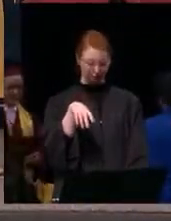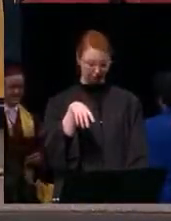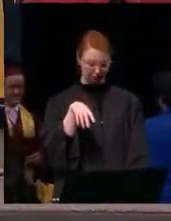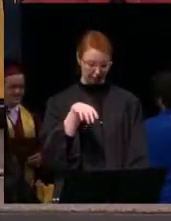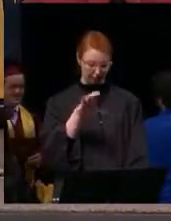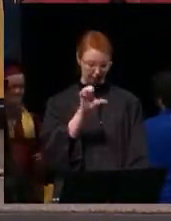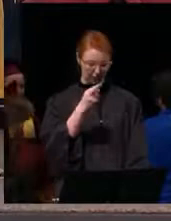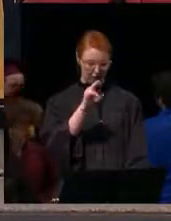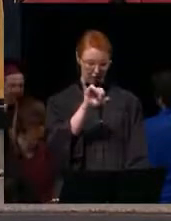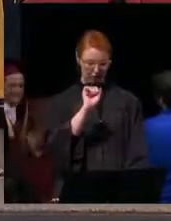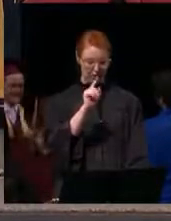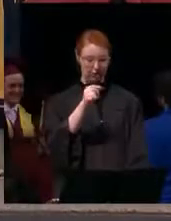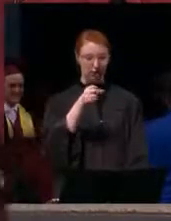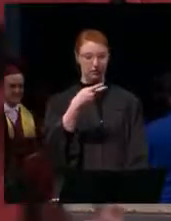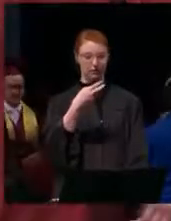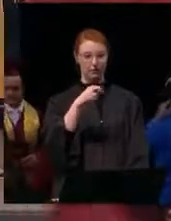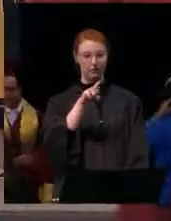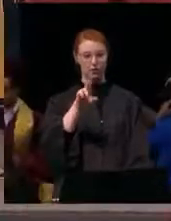Christopher Schmidt.